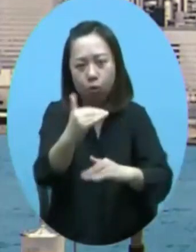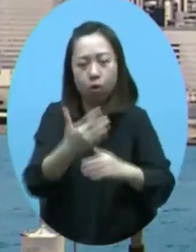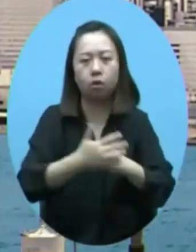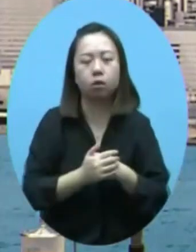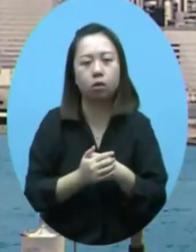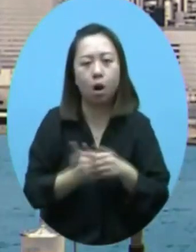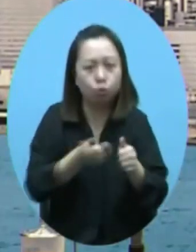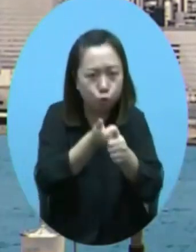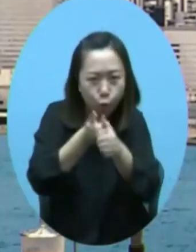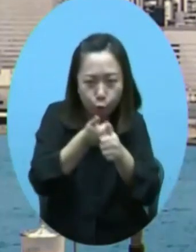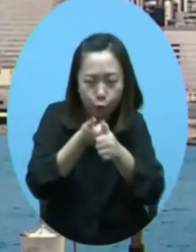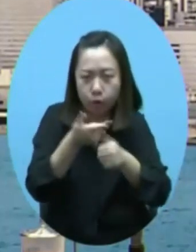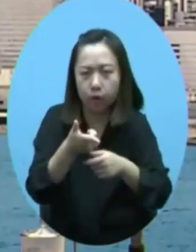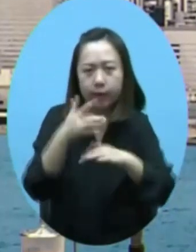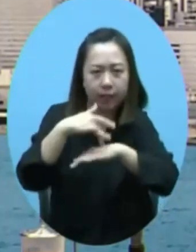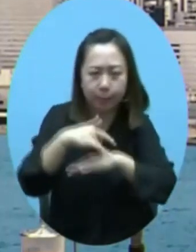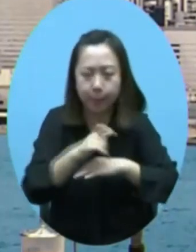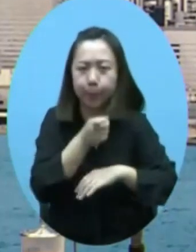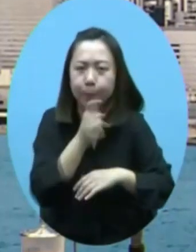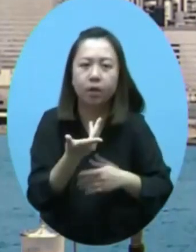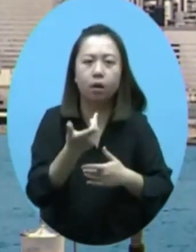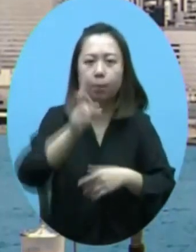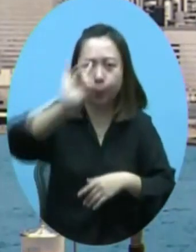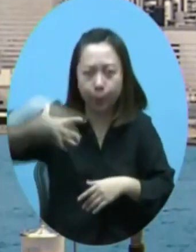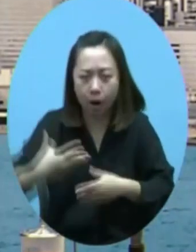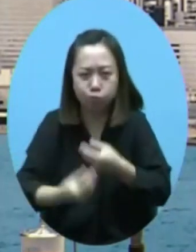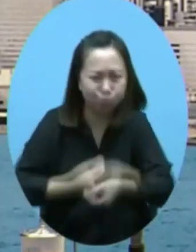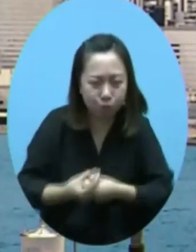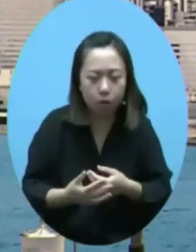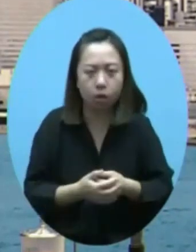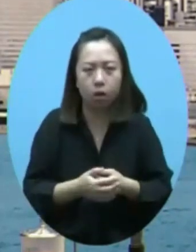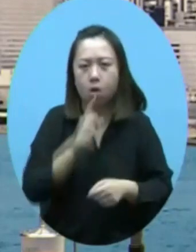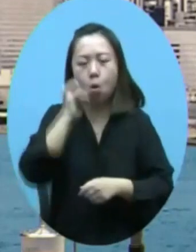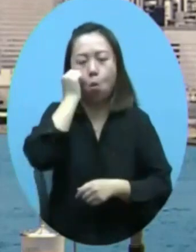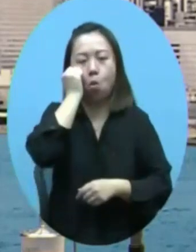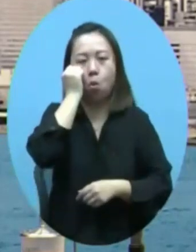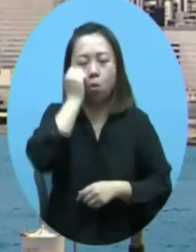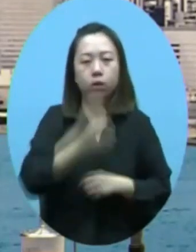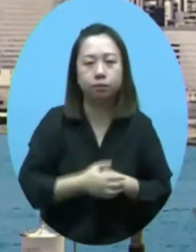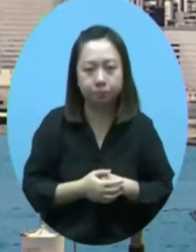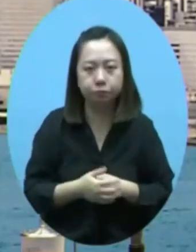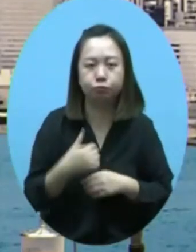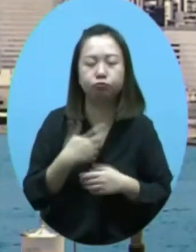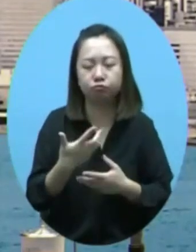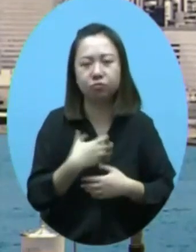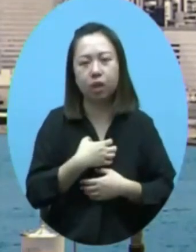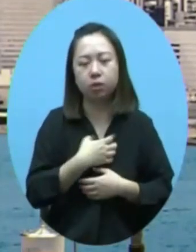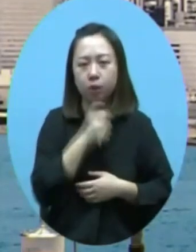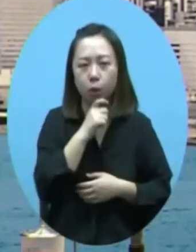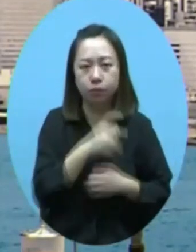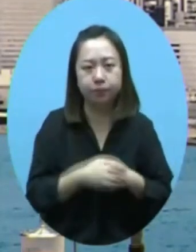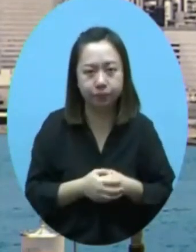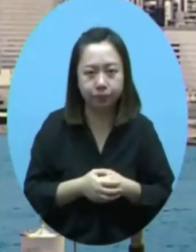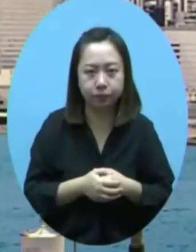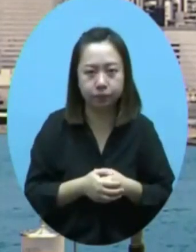let it exhaustively or where had they been. So in terms of tracing close contact and the sources, that pose a huge challenge for us. Thus, we